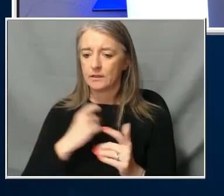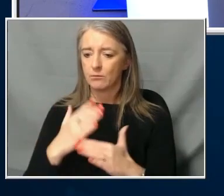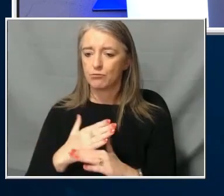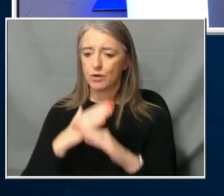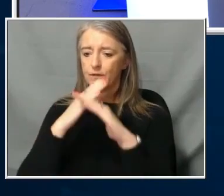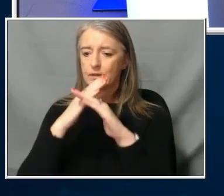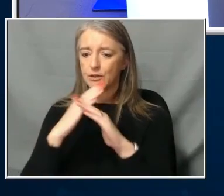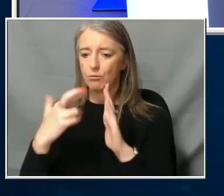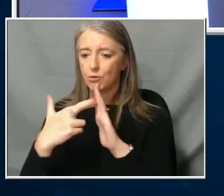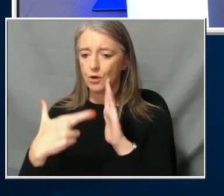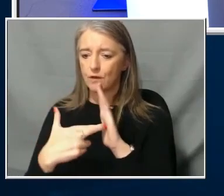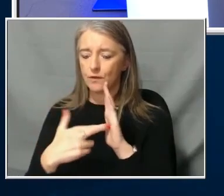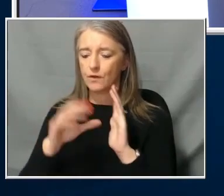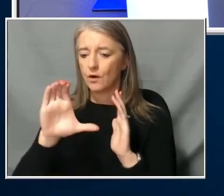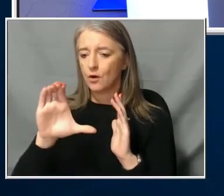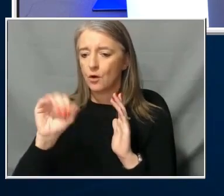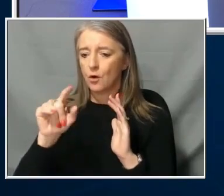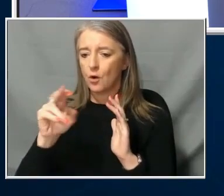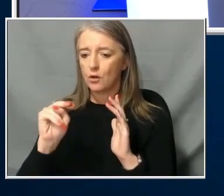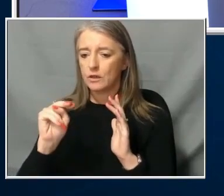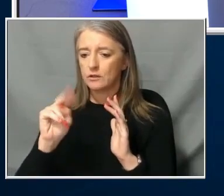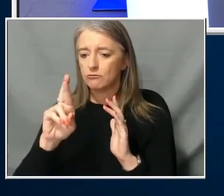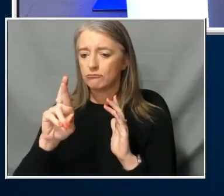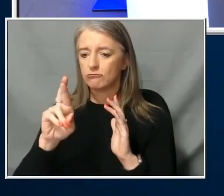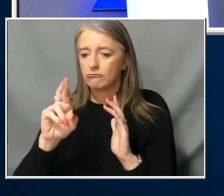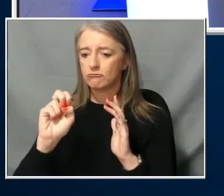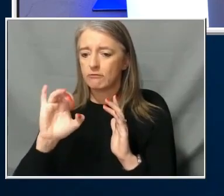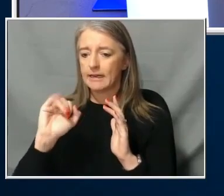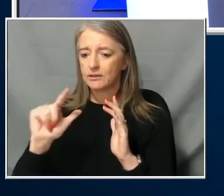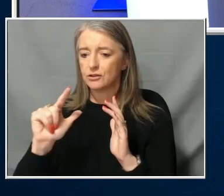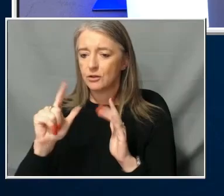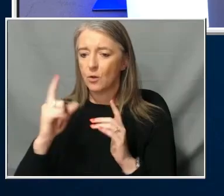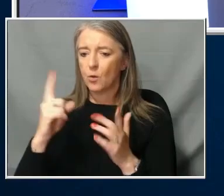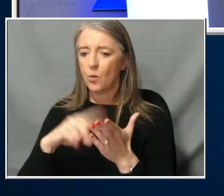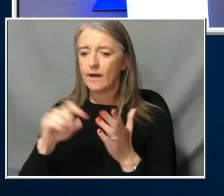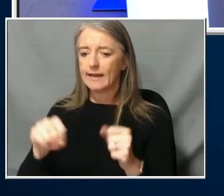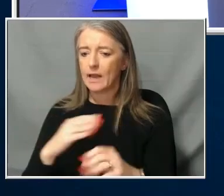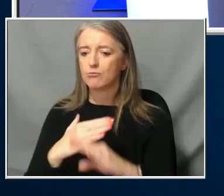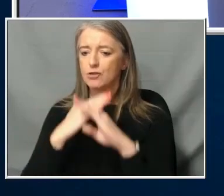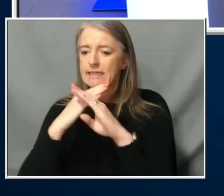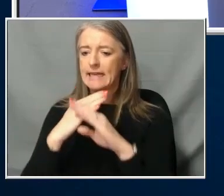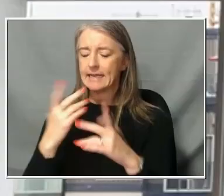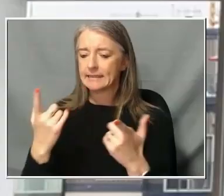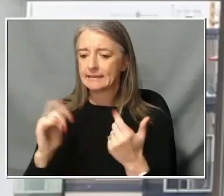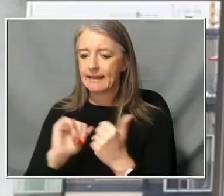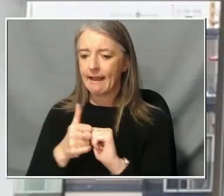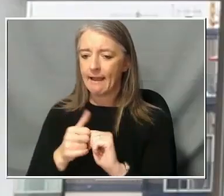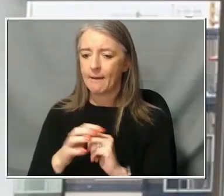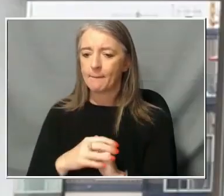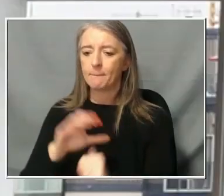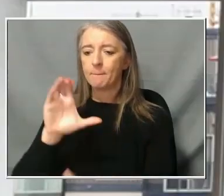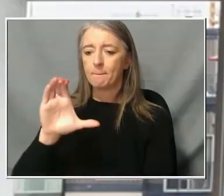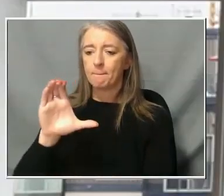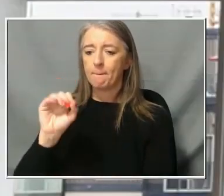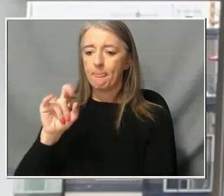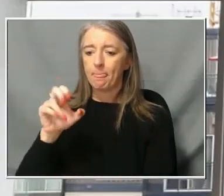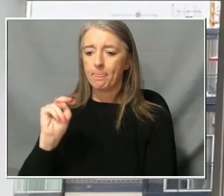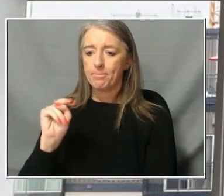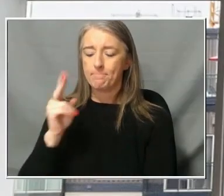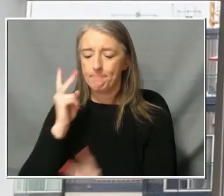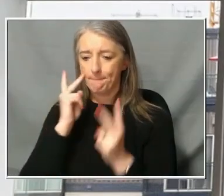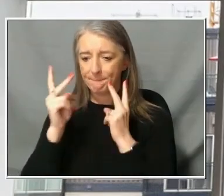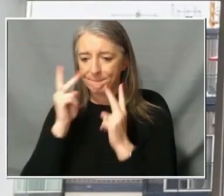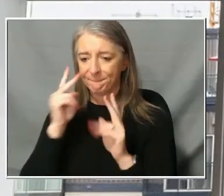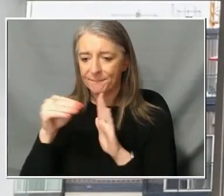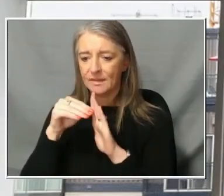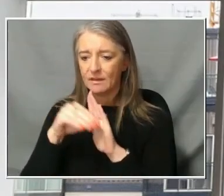protocols of colorectal cancer? So things you can do to prevent it, any protocol? So colonoscopies, the reason we see a